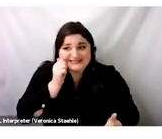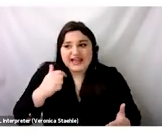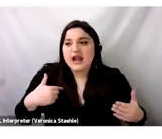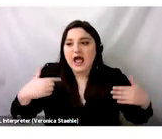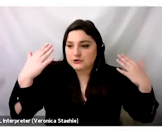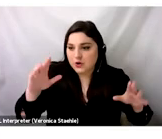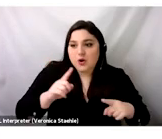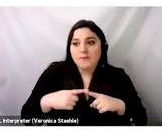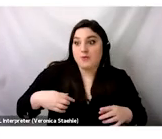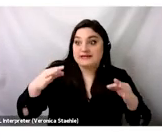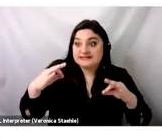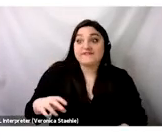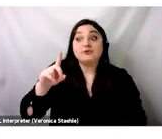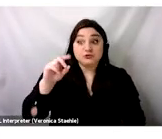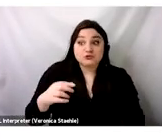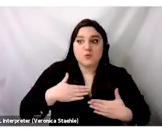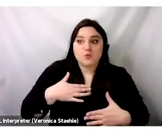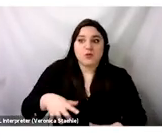but we definitely breathe them in.